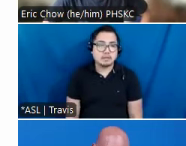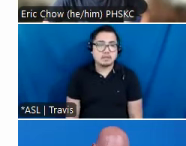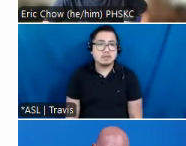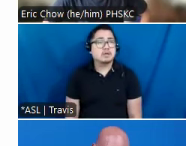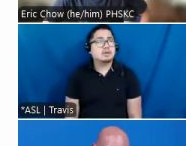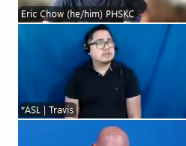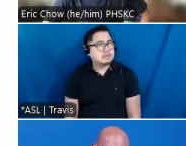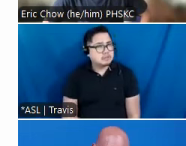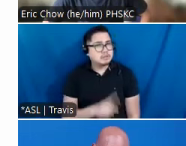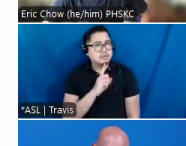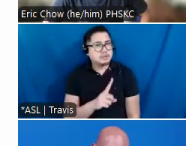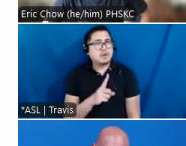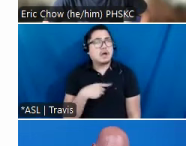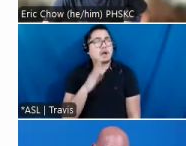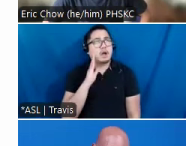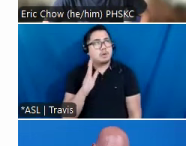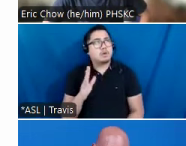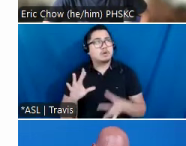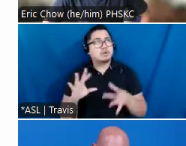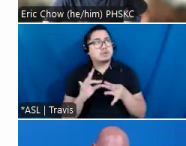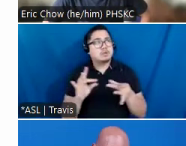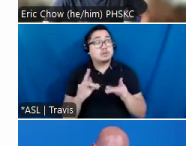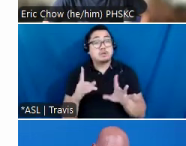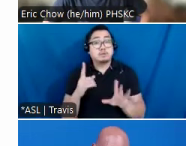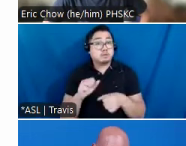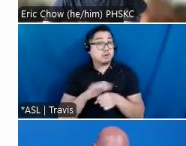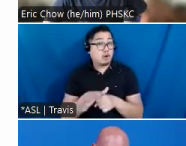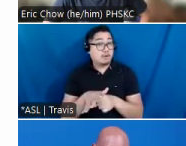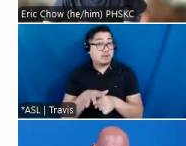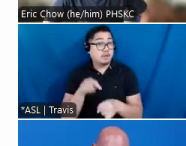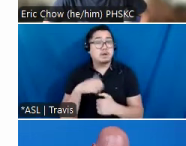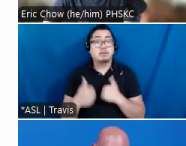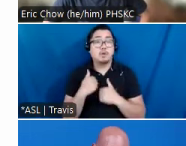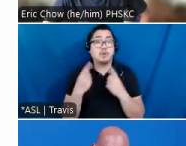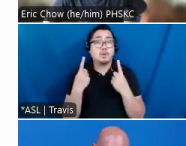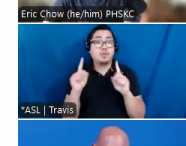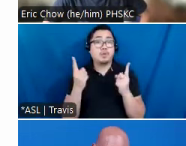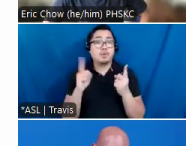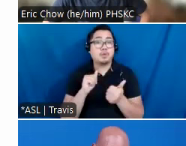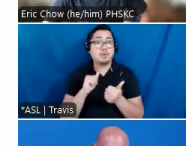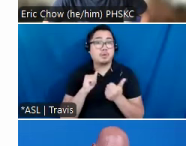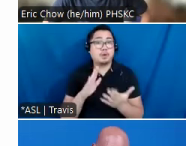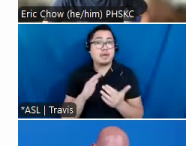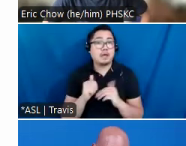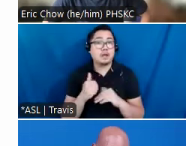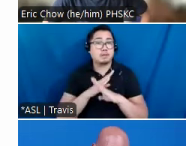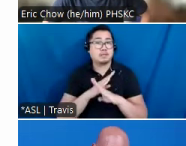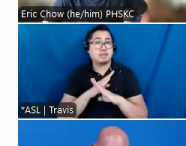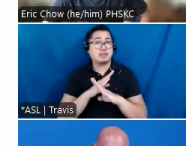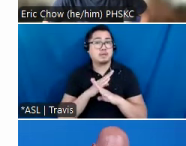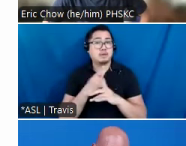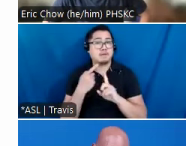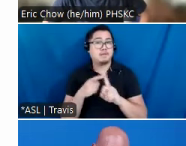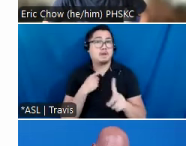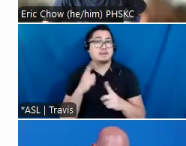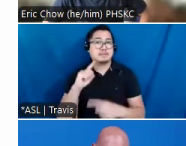Sure. So I'll say that for COVID, the most effective way to protect against complications